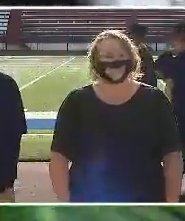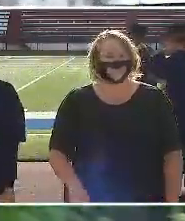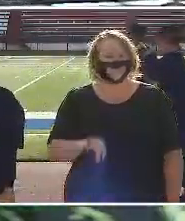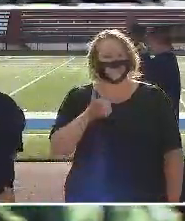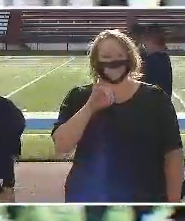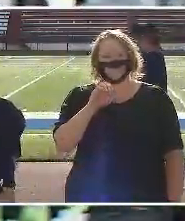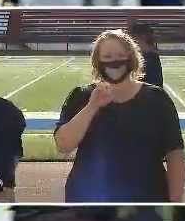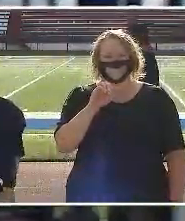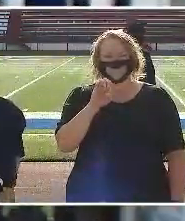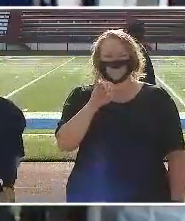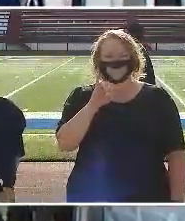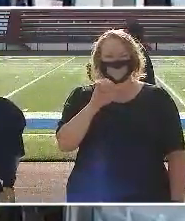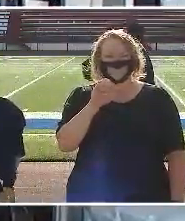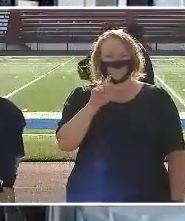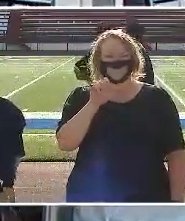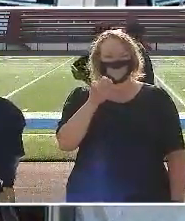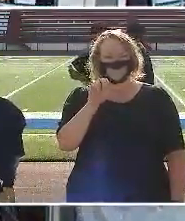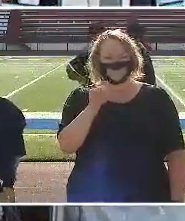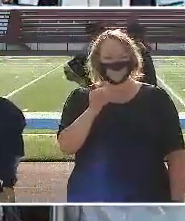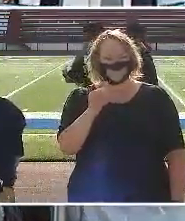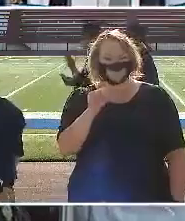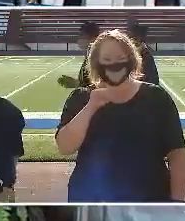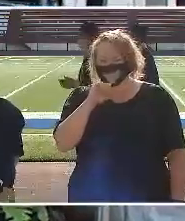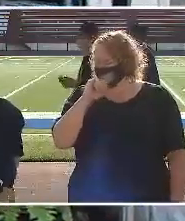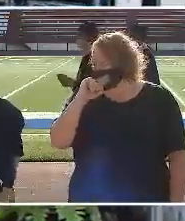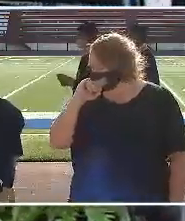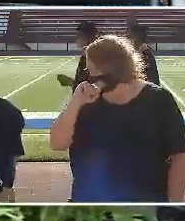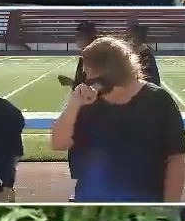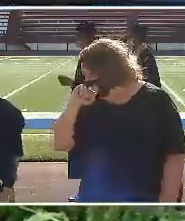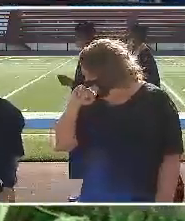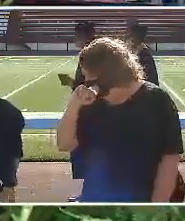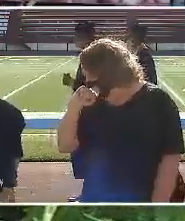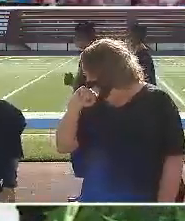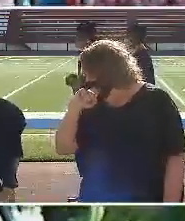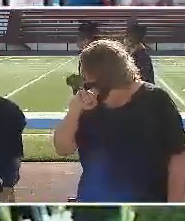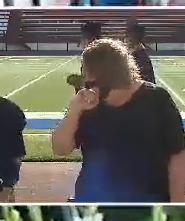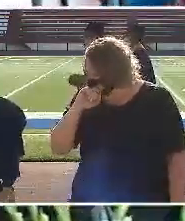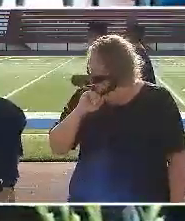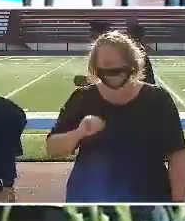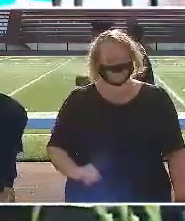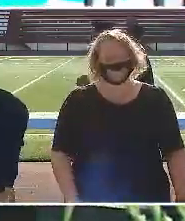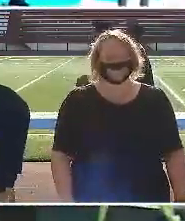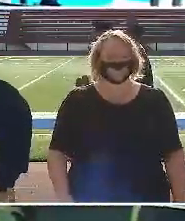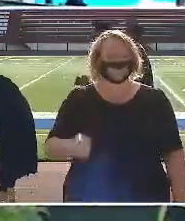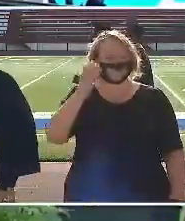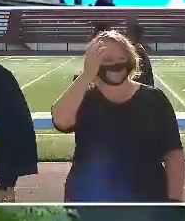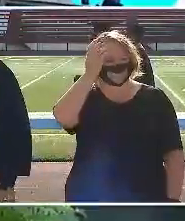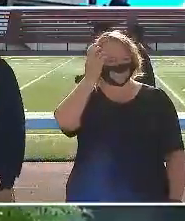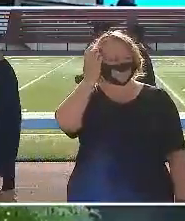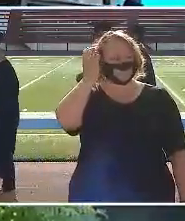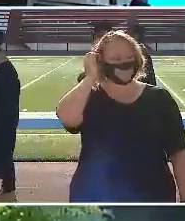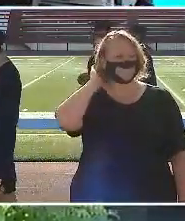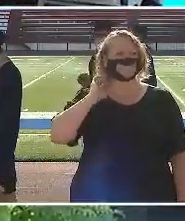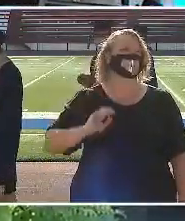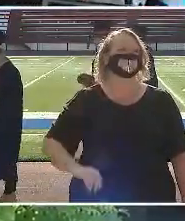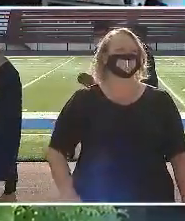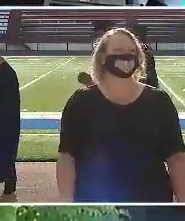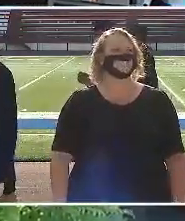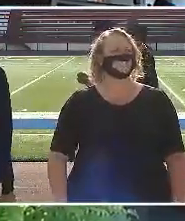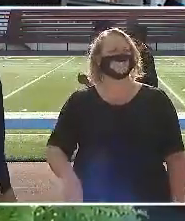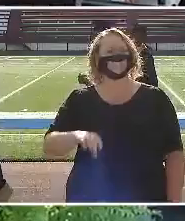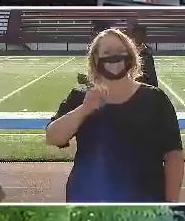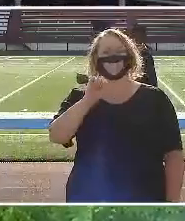Ayana Scrivens. Yeah.